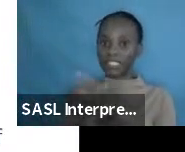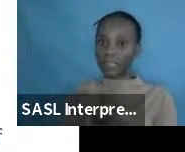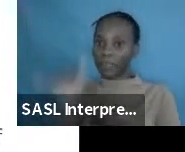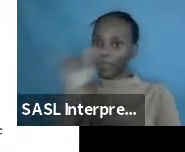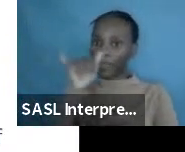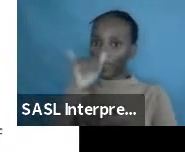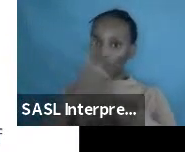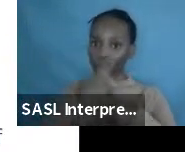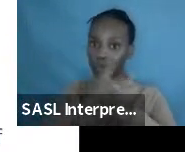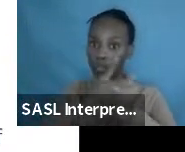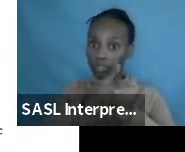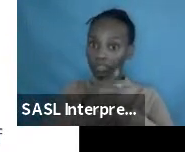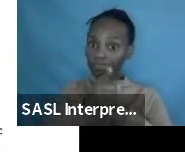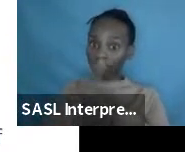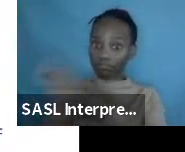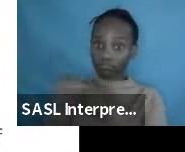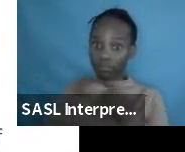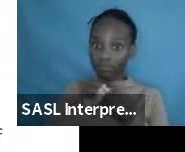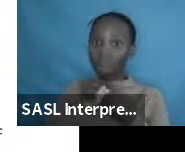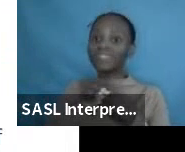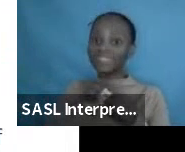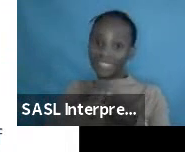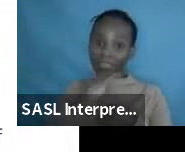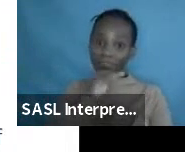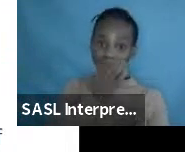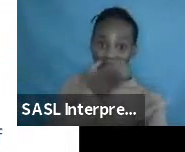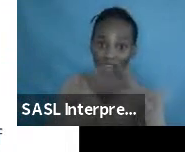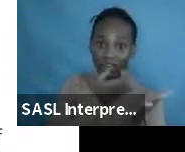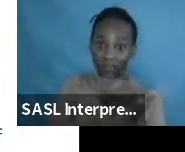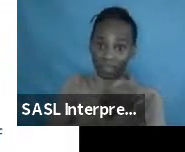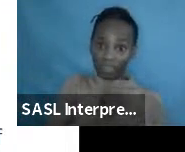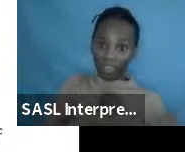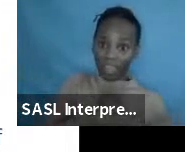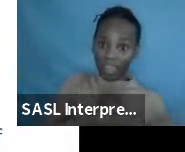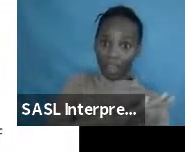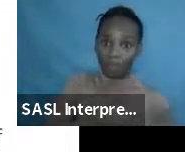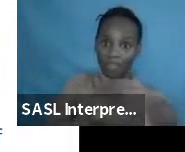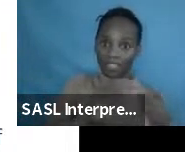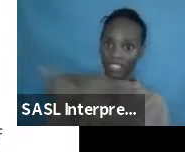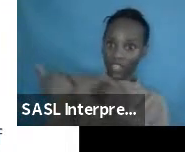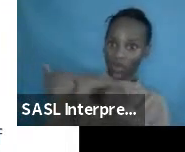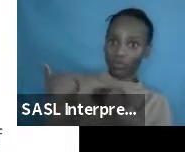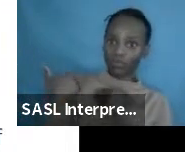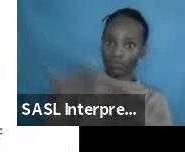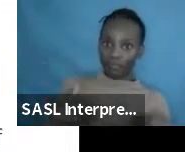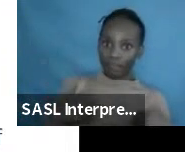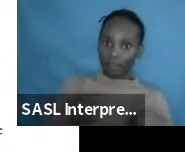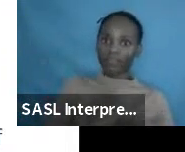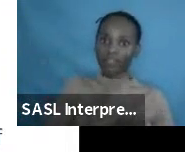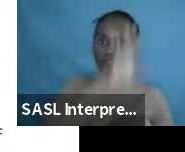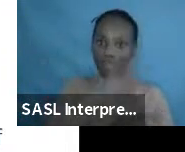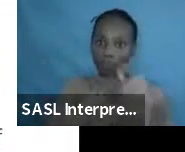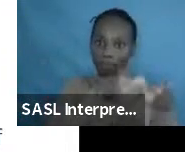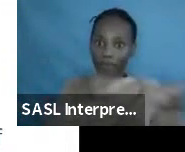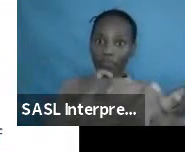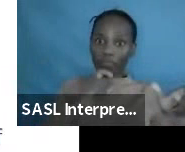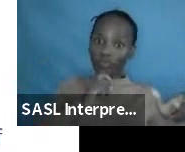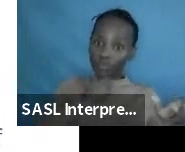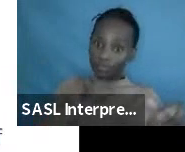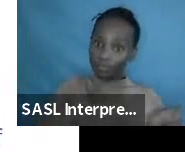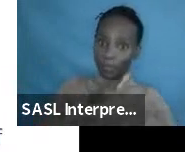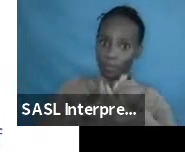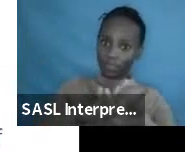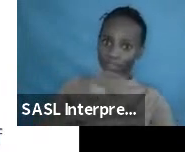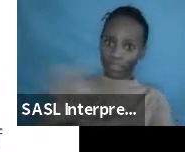of bringing harm to the economy and threaten the security, health, and safety of South Africans. How do we do this?